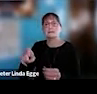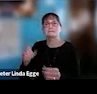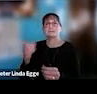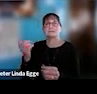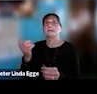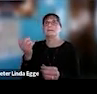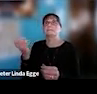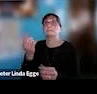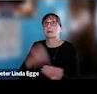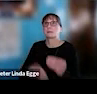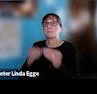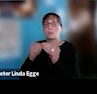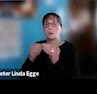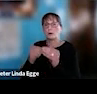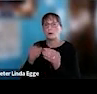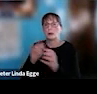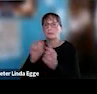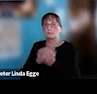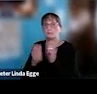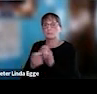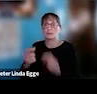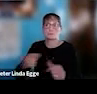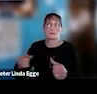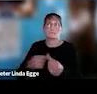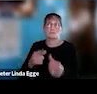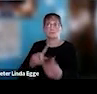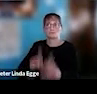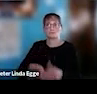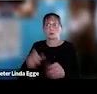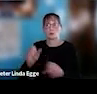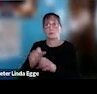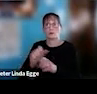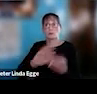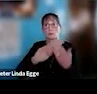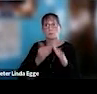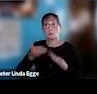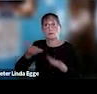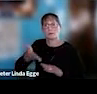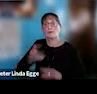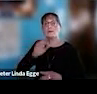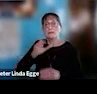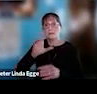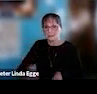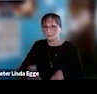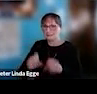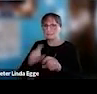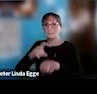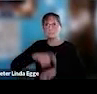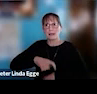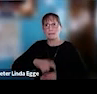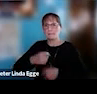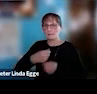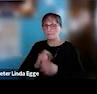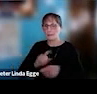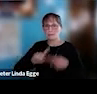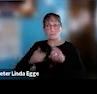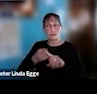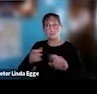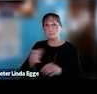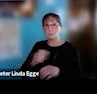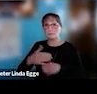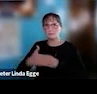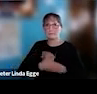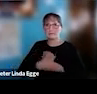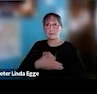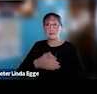new turn. That's a change from when I first started working in this community. It takes time, and make friends with your county